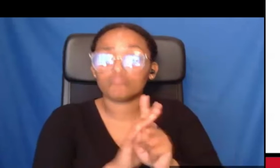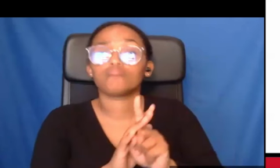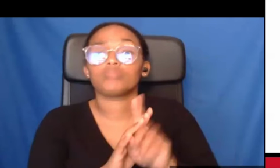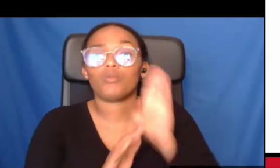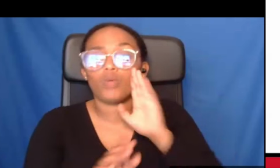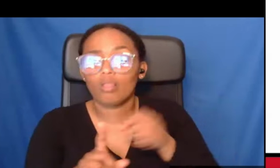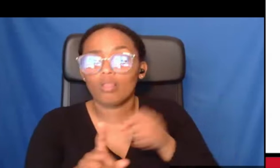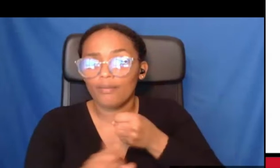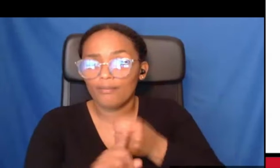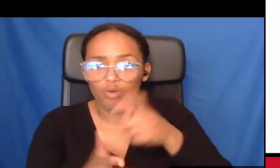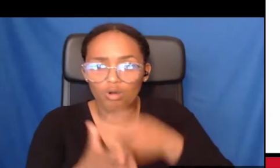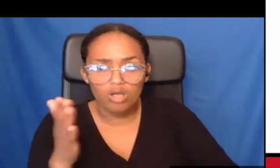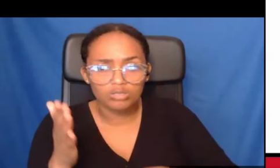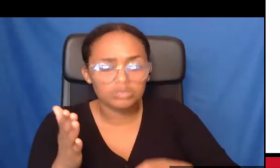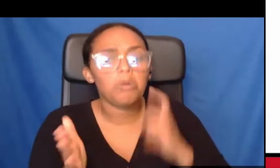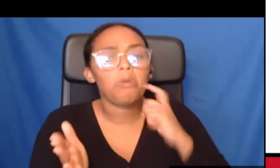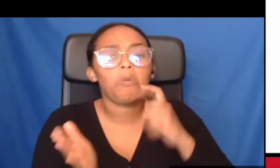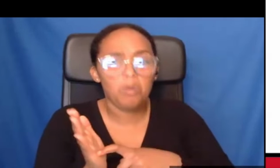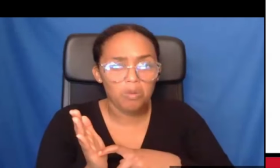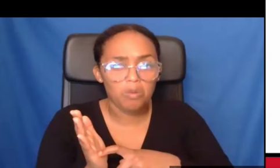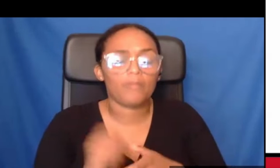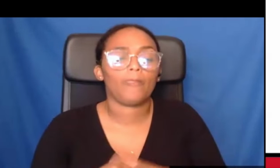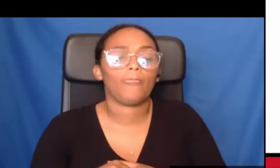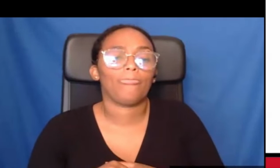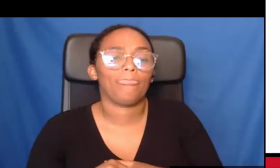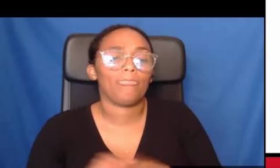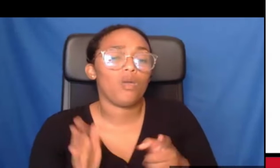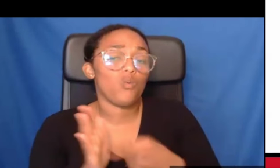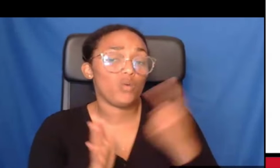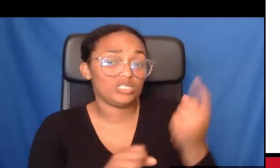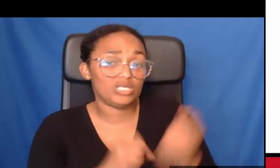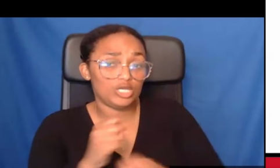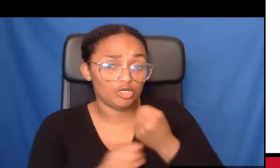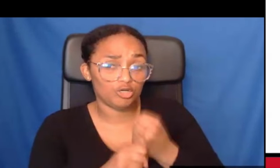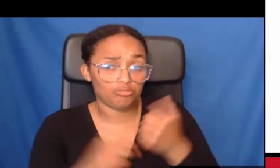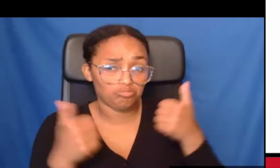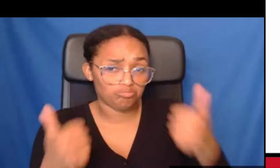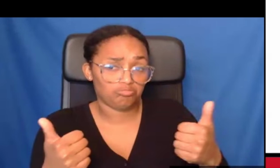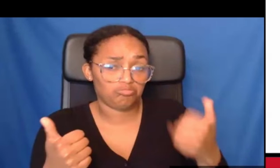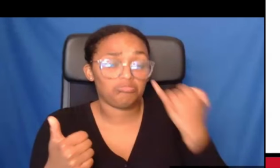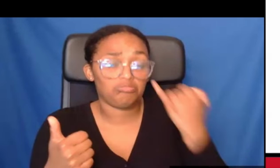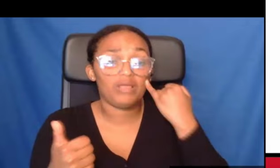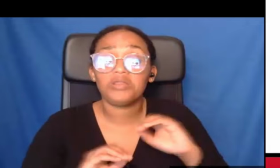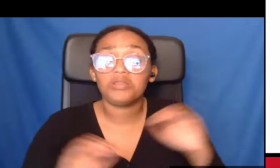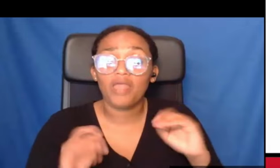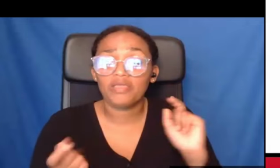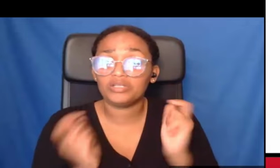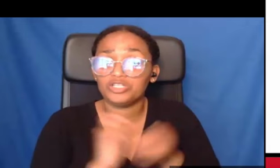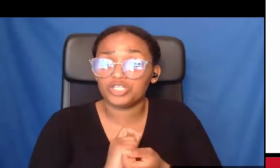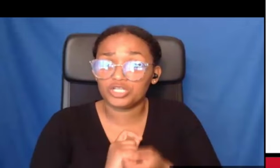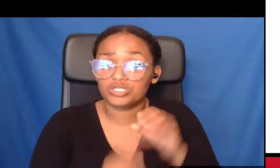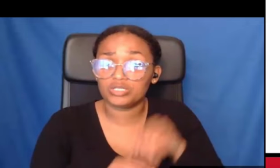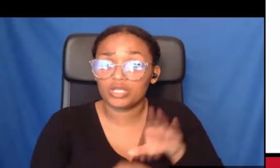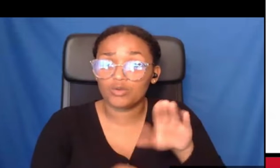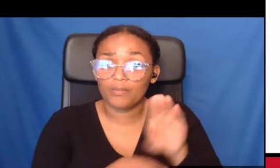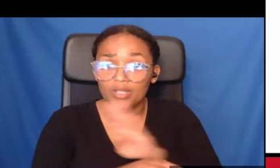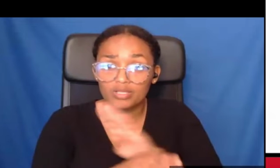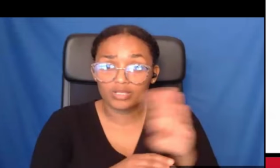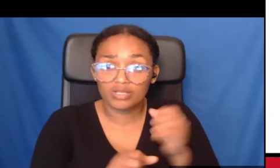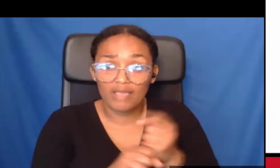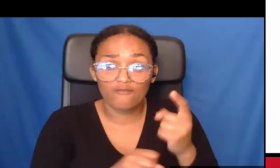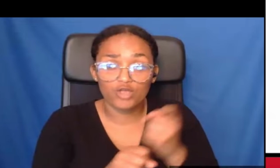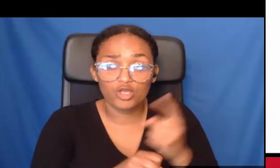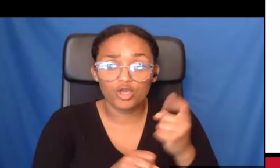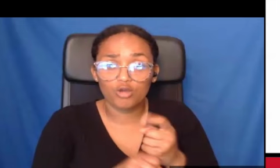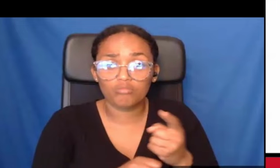Um, and once a year is great. If nothing really changes in your business from year to year, you can